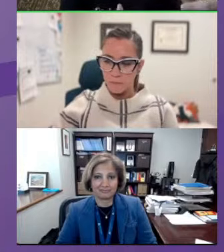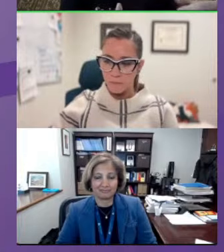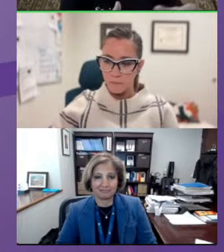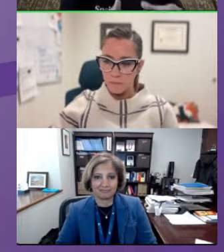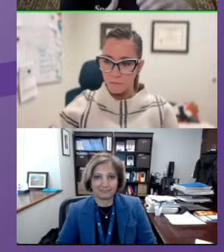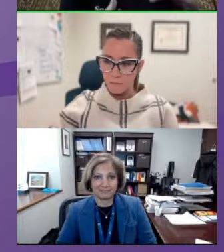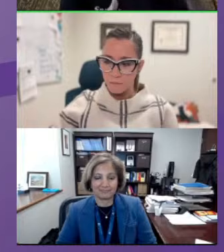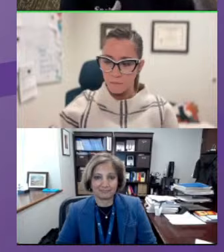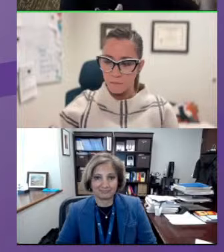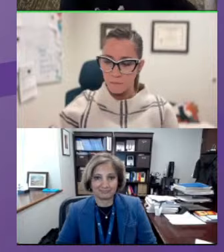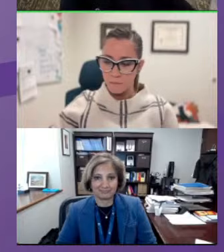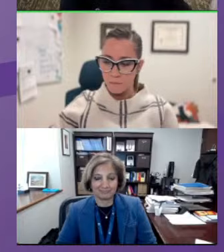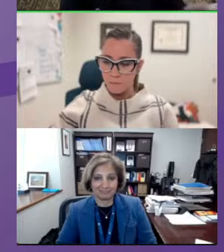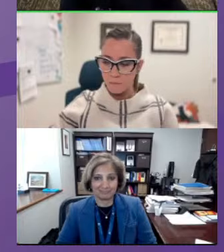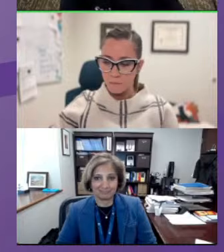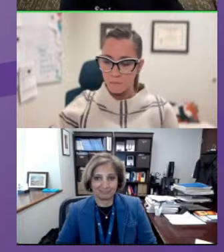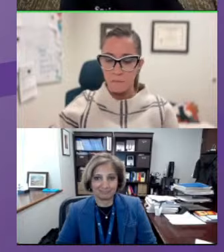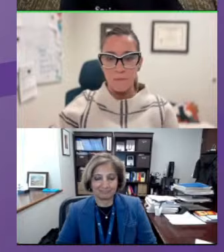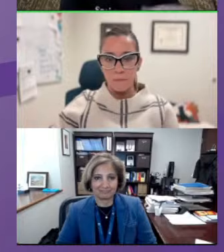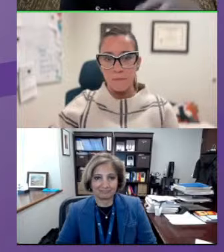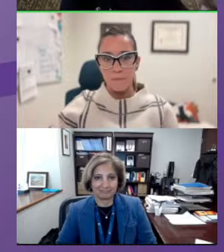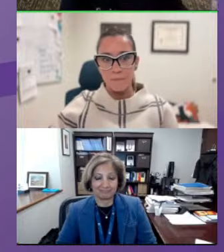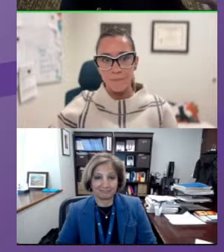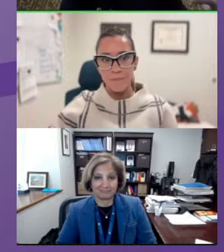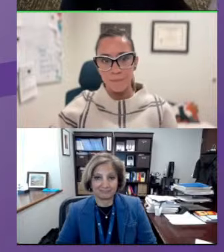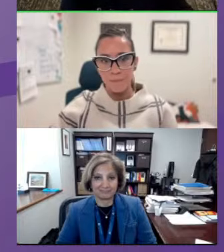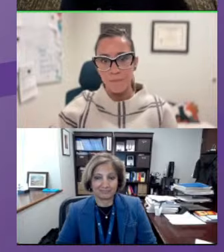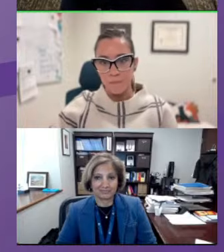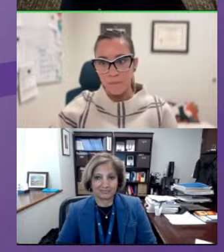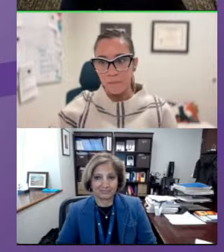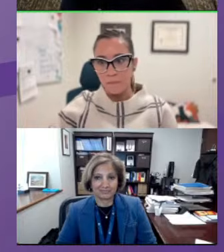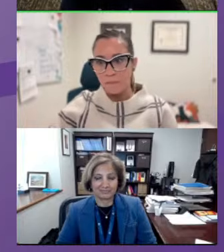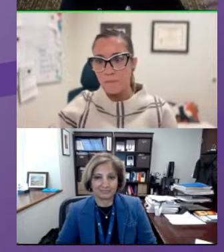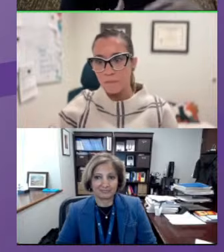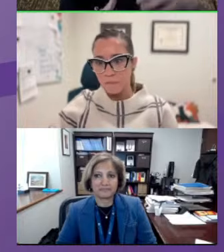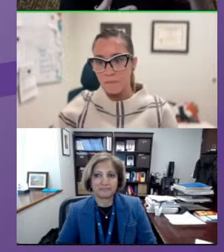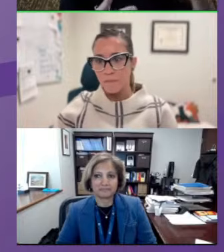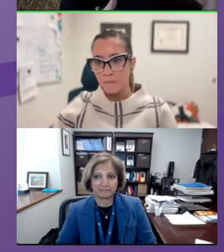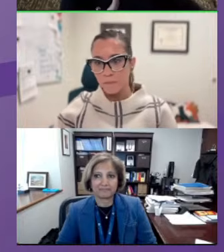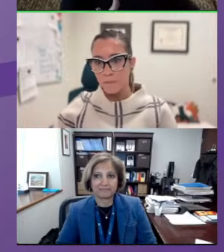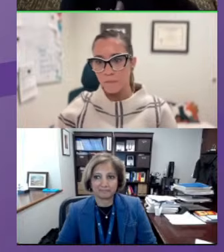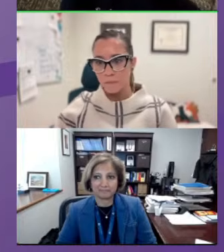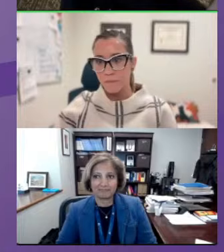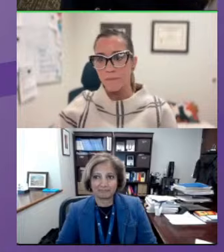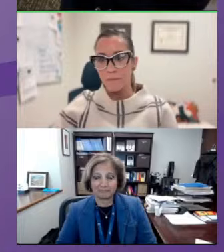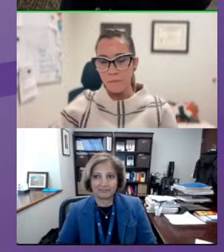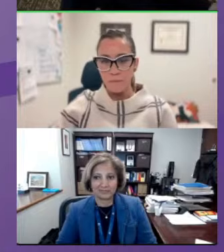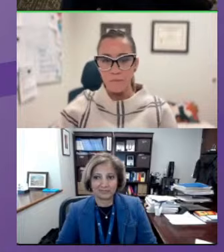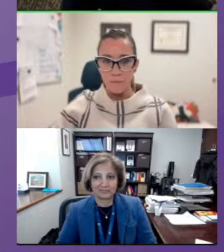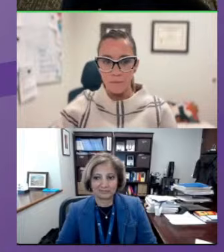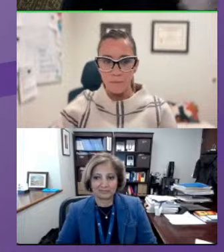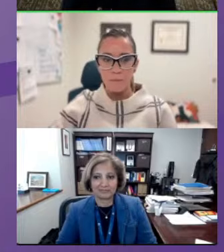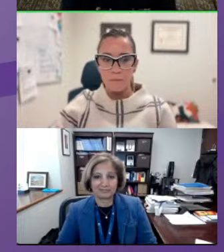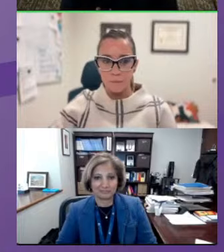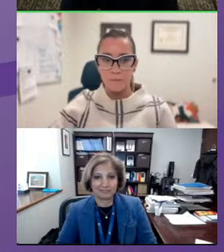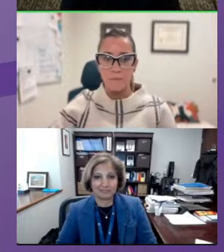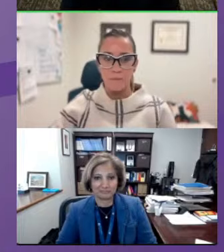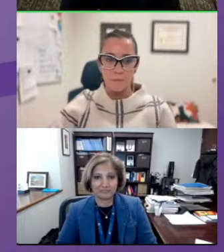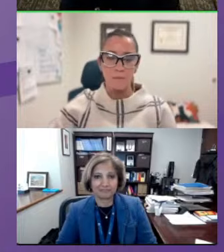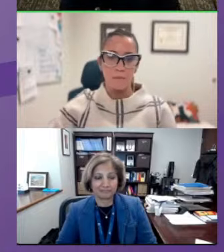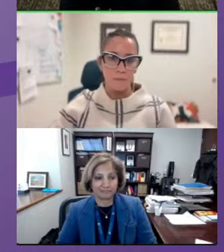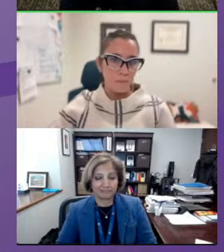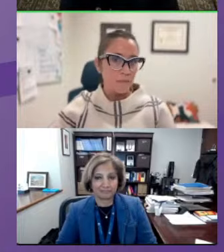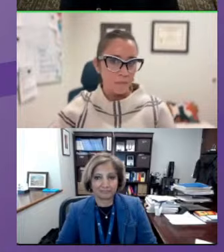pay for it with worsening symptoms and sometimes even new symptoms for days, if not weeks